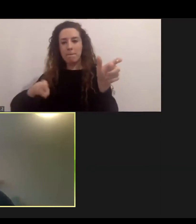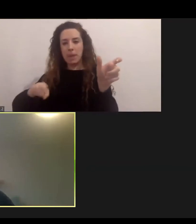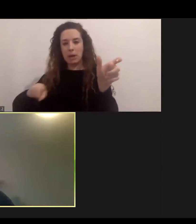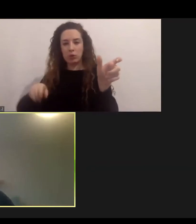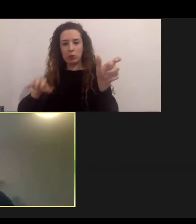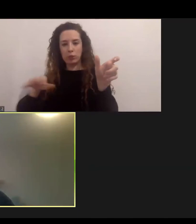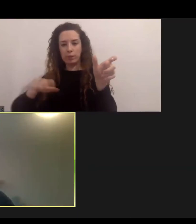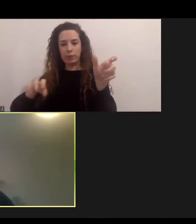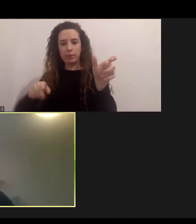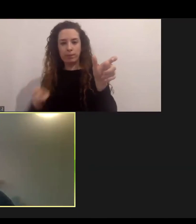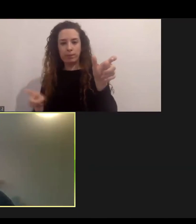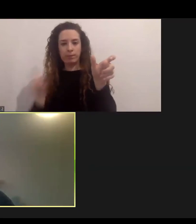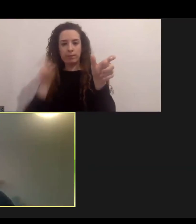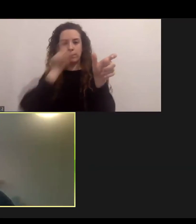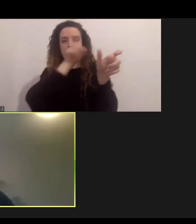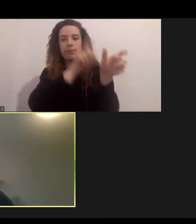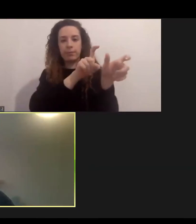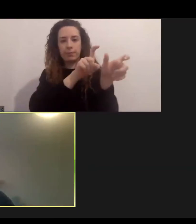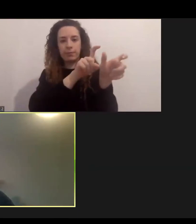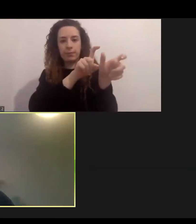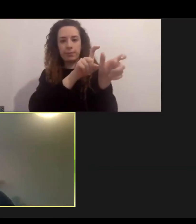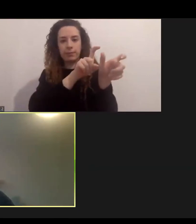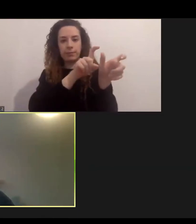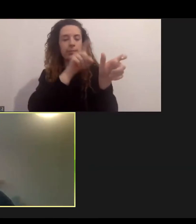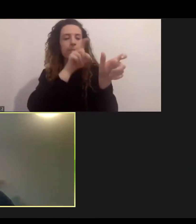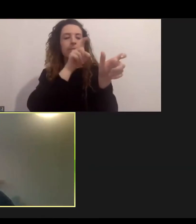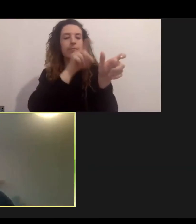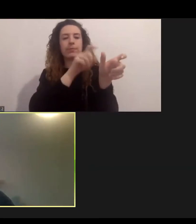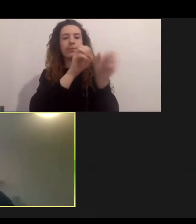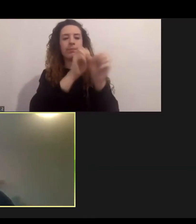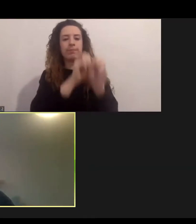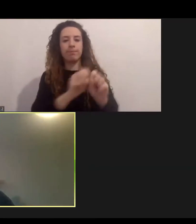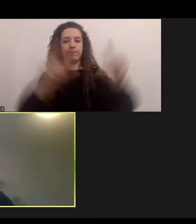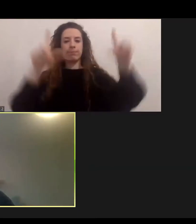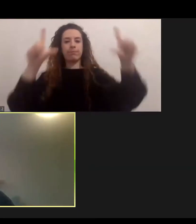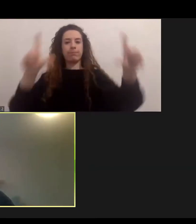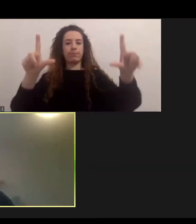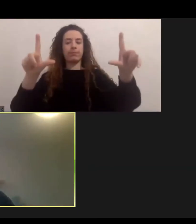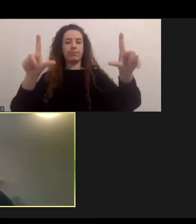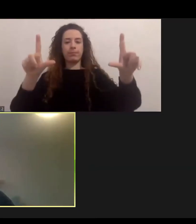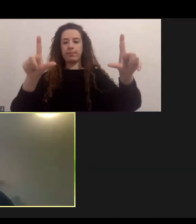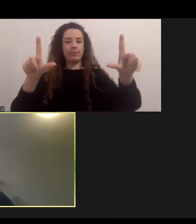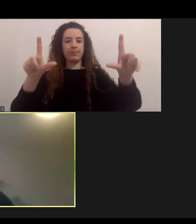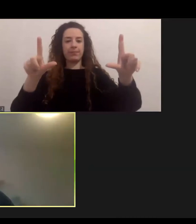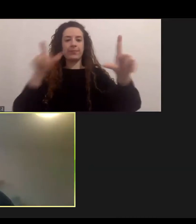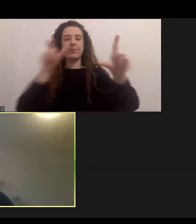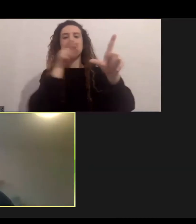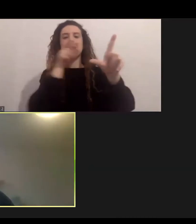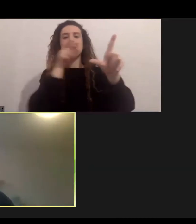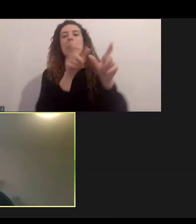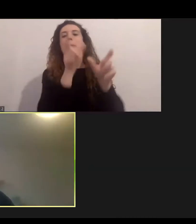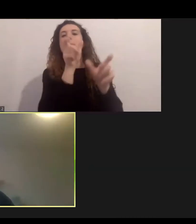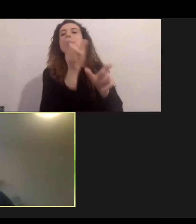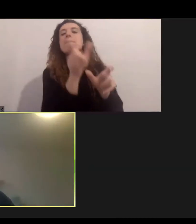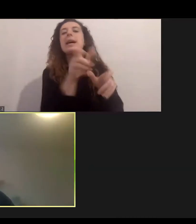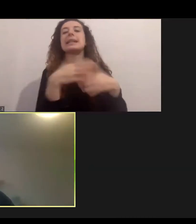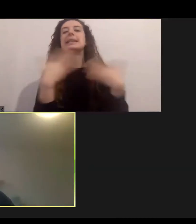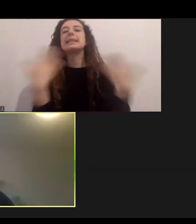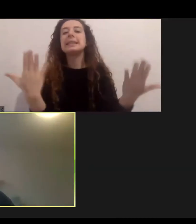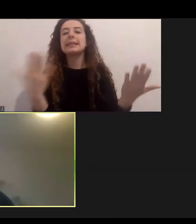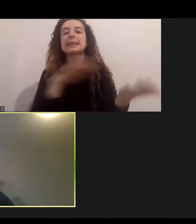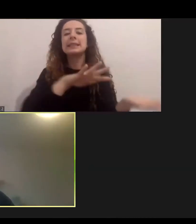let me summarize. If so, you are using a keyboard that is helping you to write